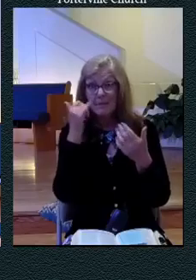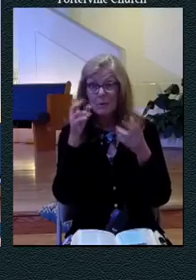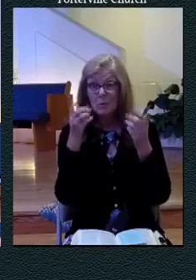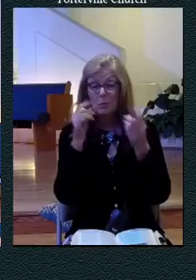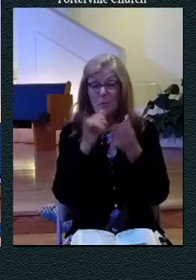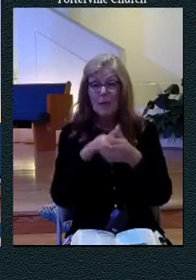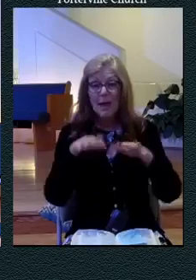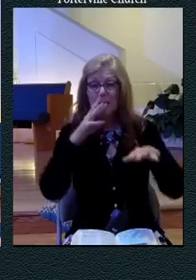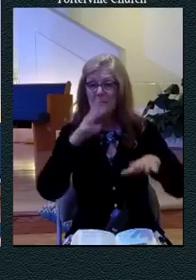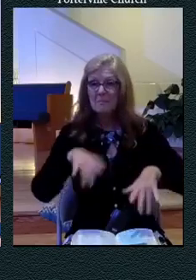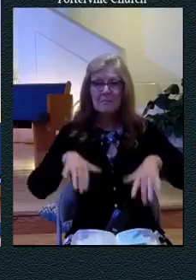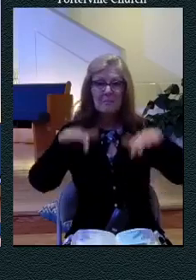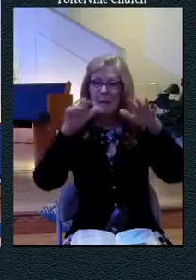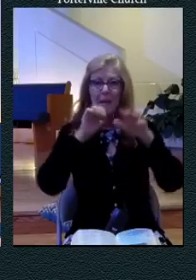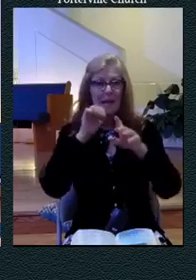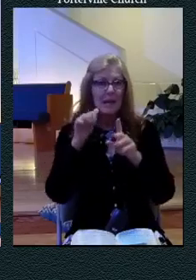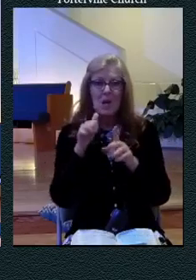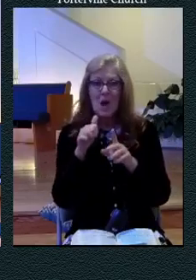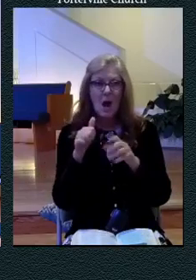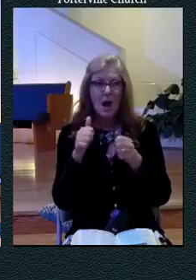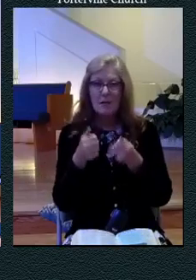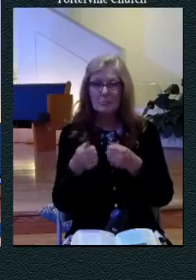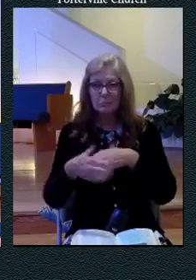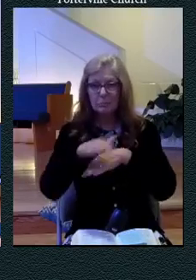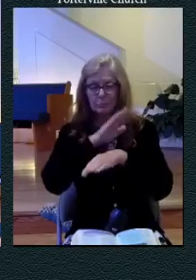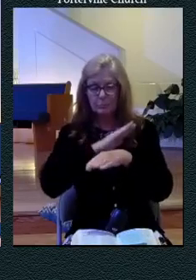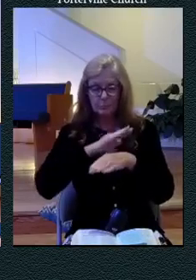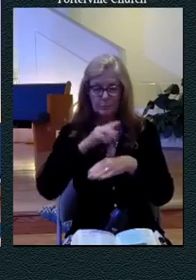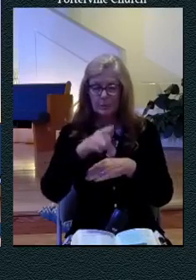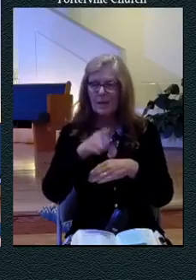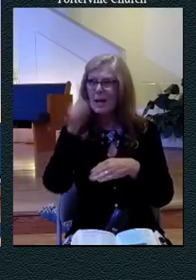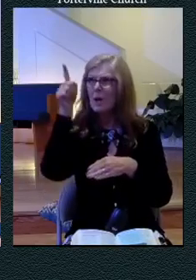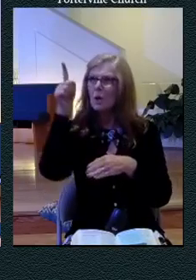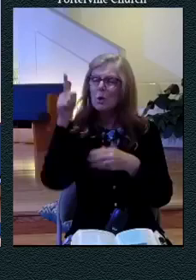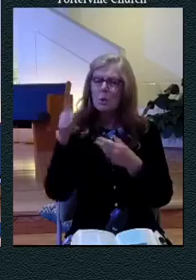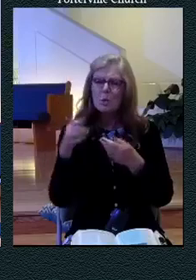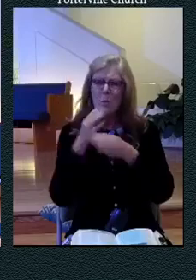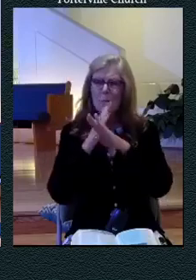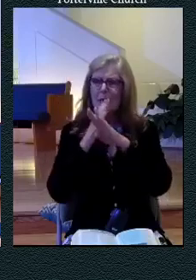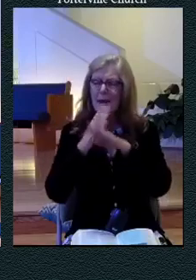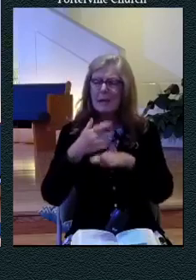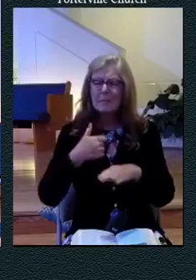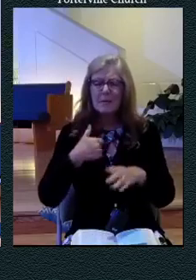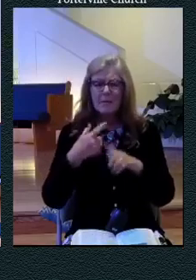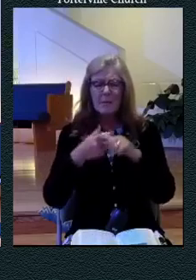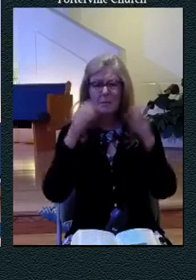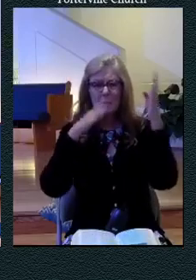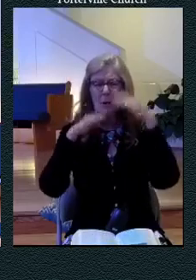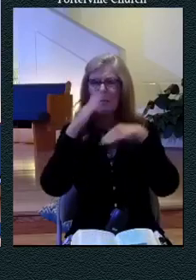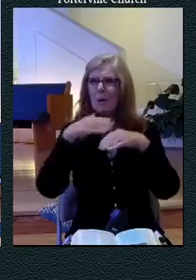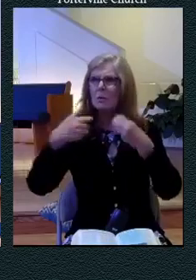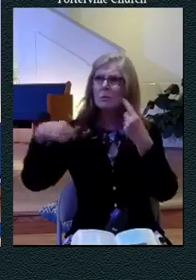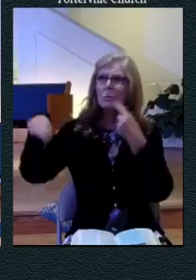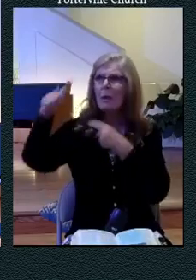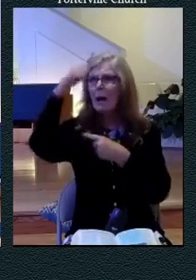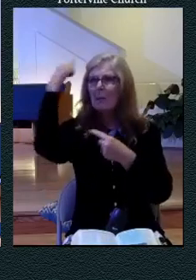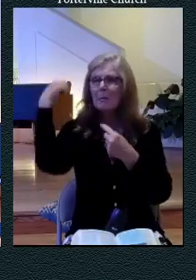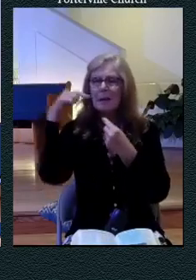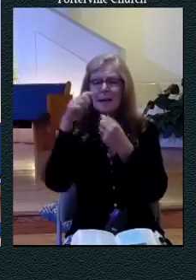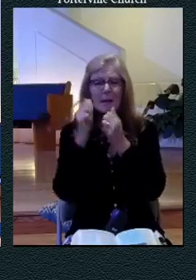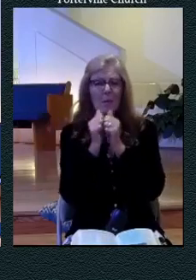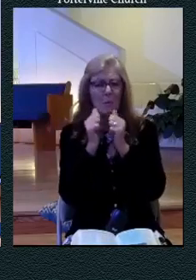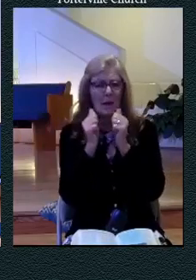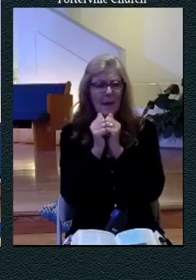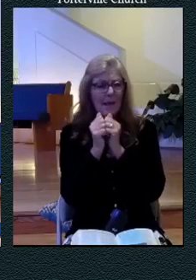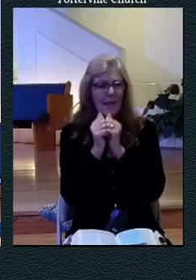my hiding place. You keep me from trouble. You surround me with songs of deliverance. I will instruct you and teach you in the way